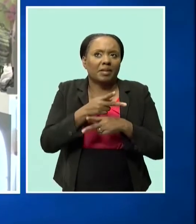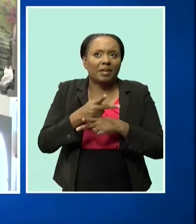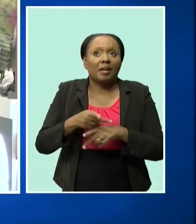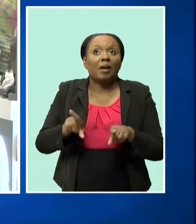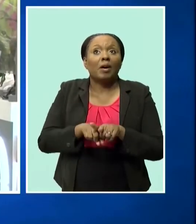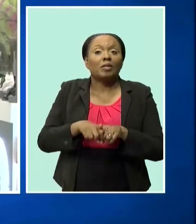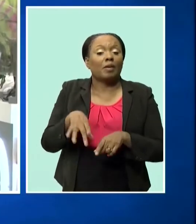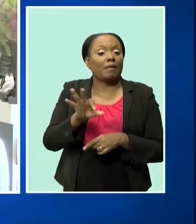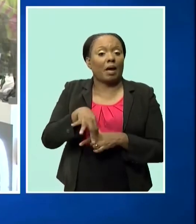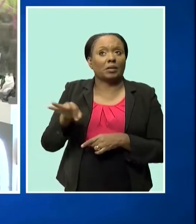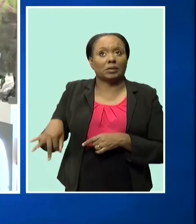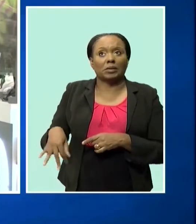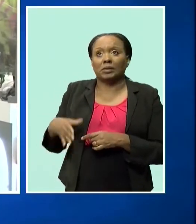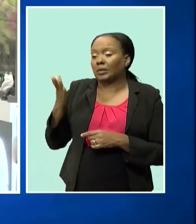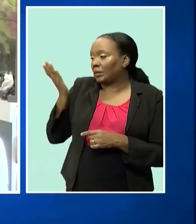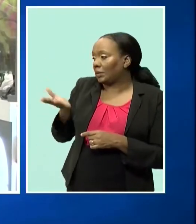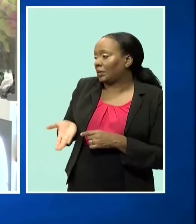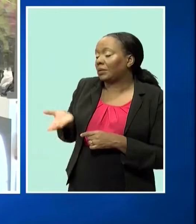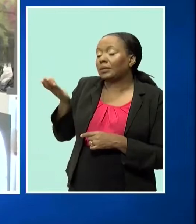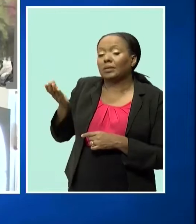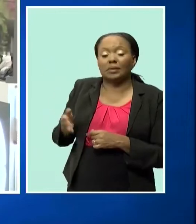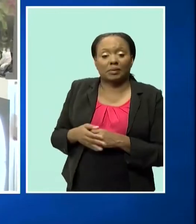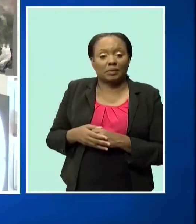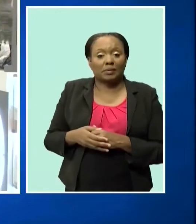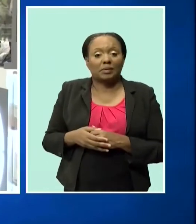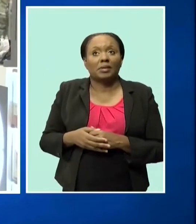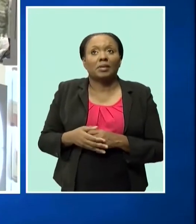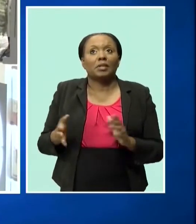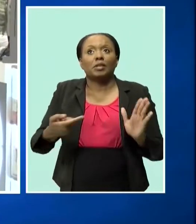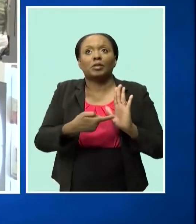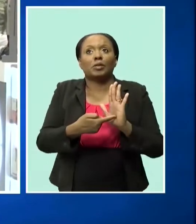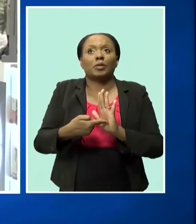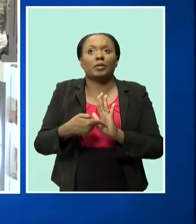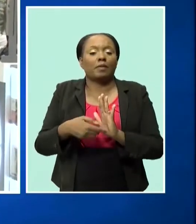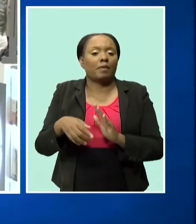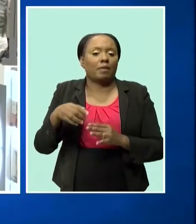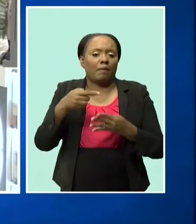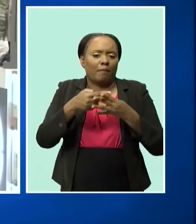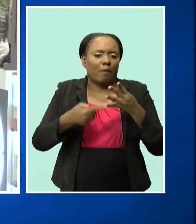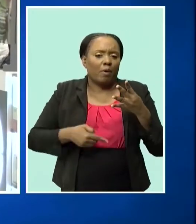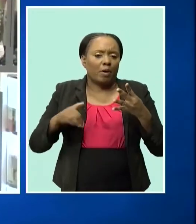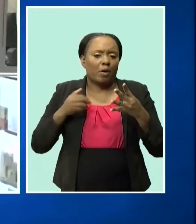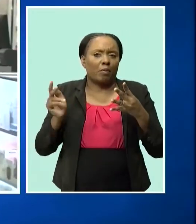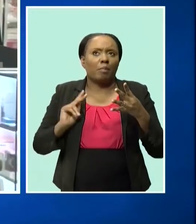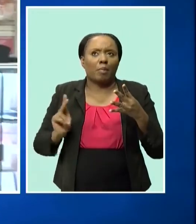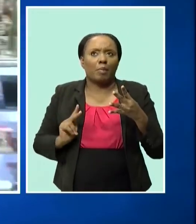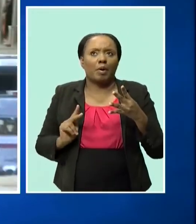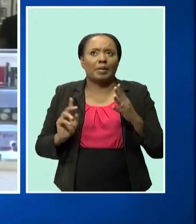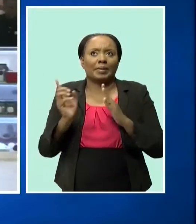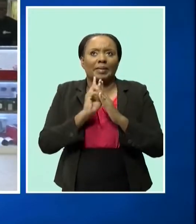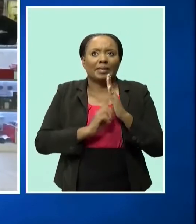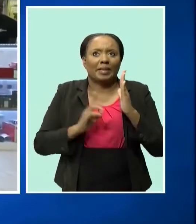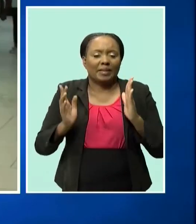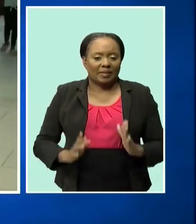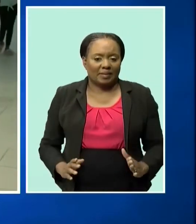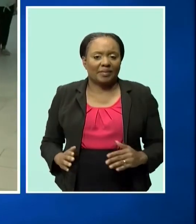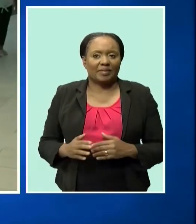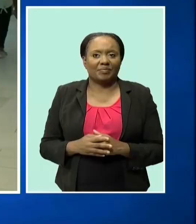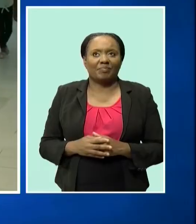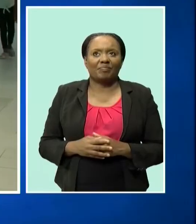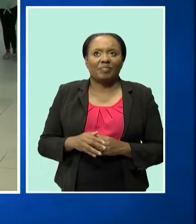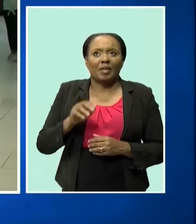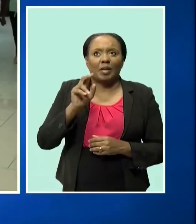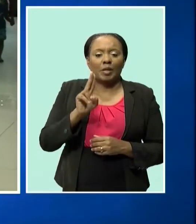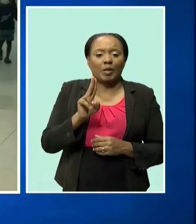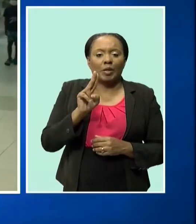fashion runway event throughout the mall. That runway event featured the designs of 4 young designers in all, and it was coordinated by UNICEF